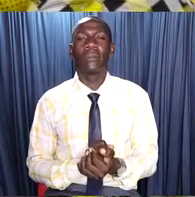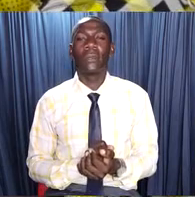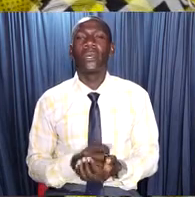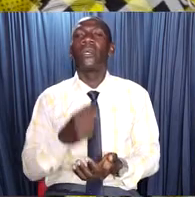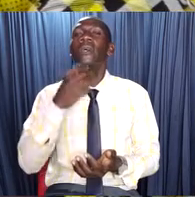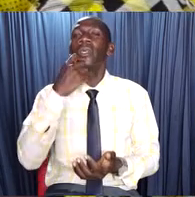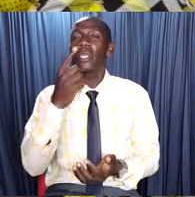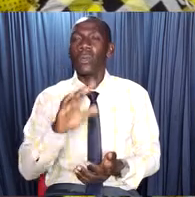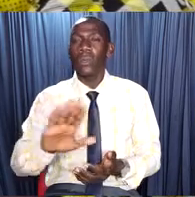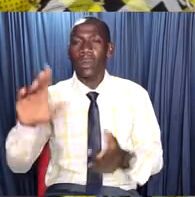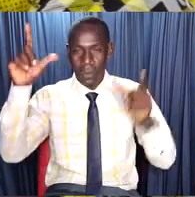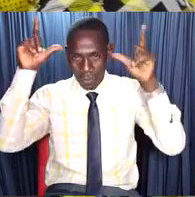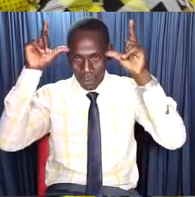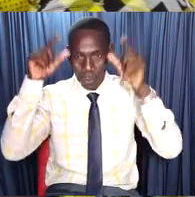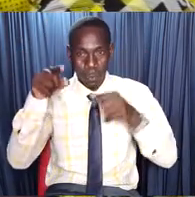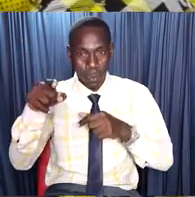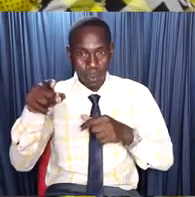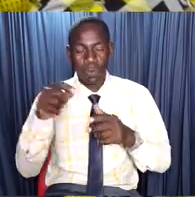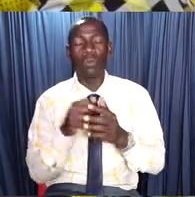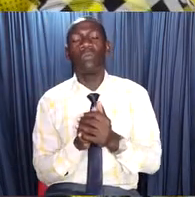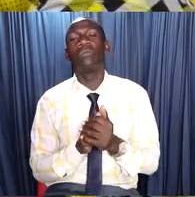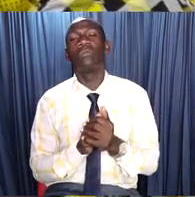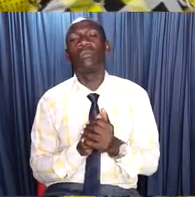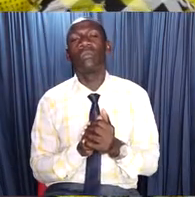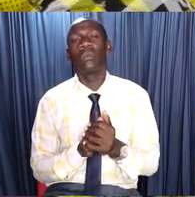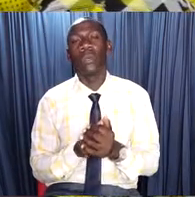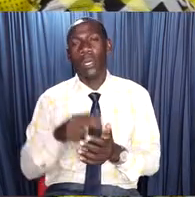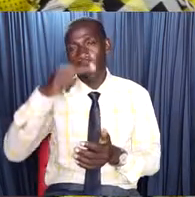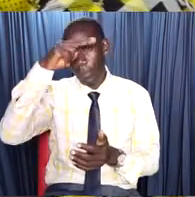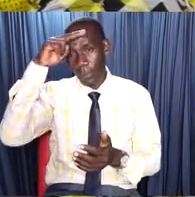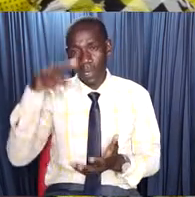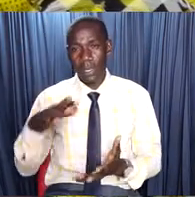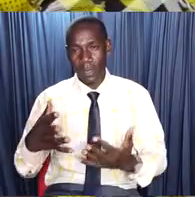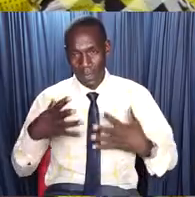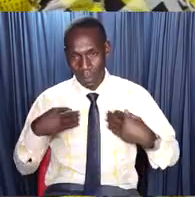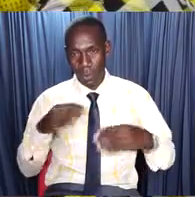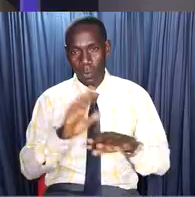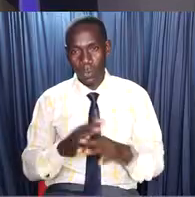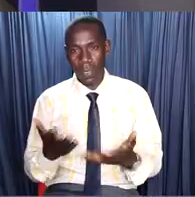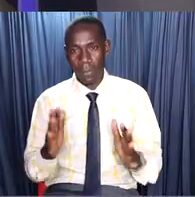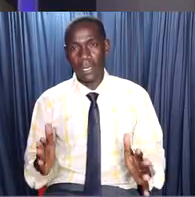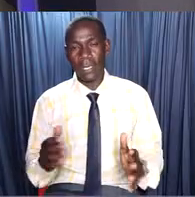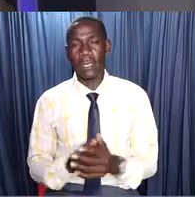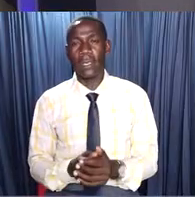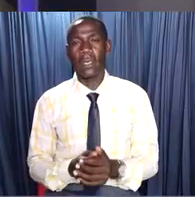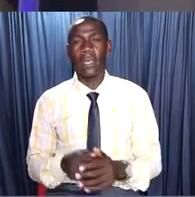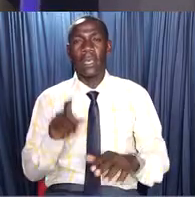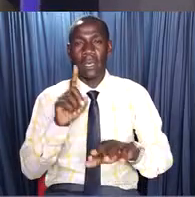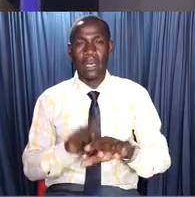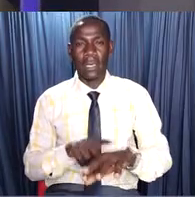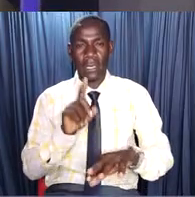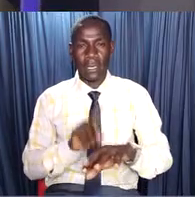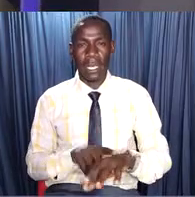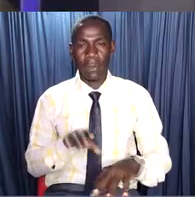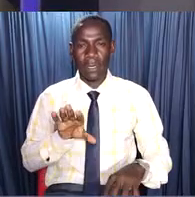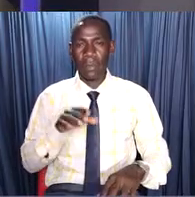Ataambiwa ngombe hii ni yako. He will be told this cow belongs to you. Mana ulikubali kuwa mtumwa mwema. Because you agreed to be a good servant. Wakati mwana alichoka wewe